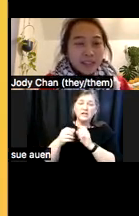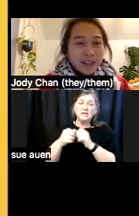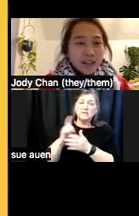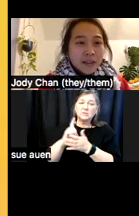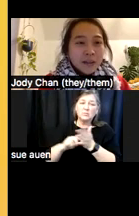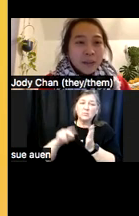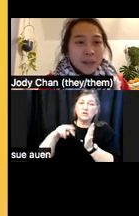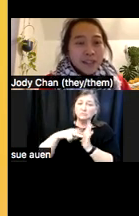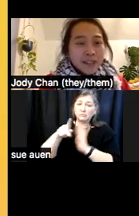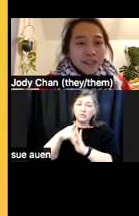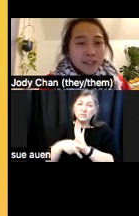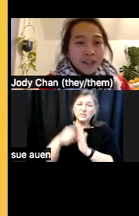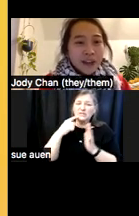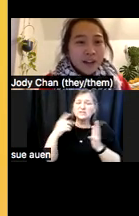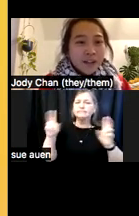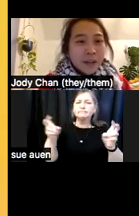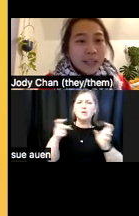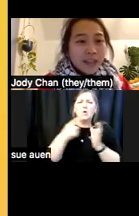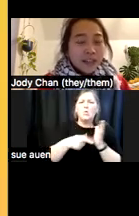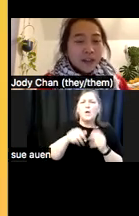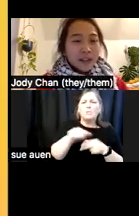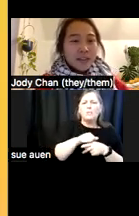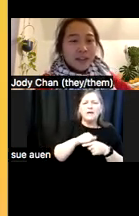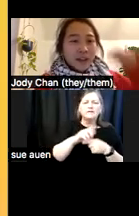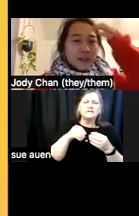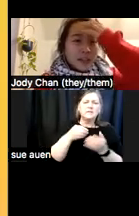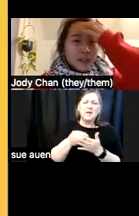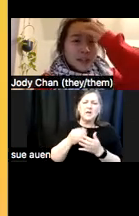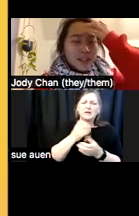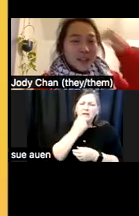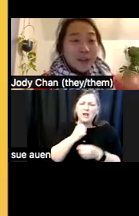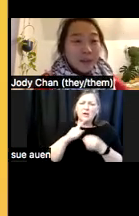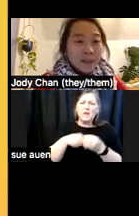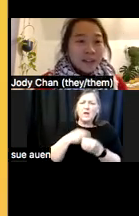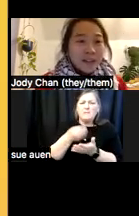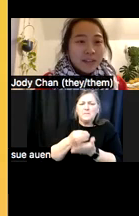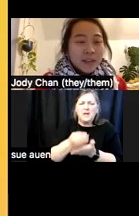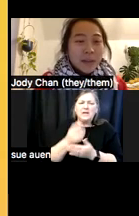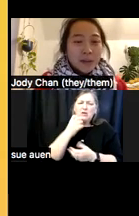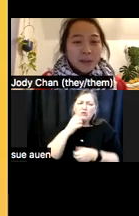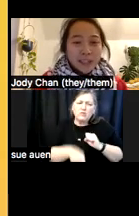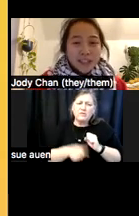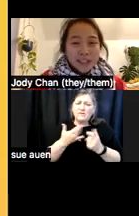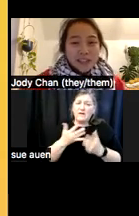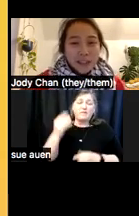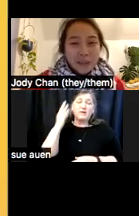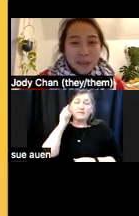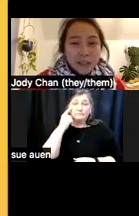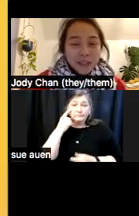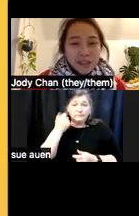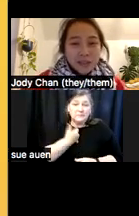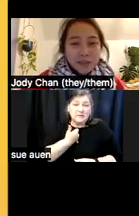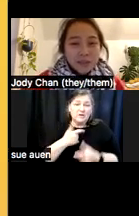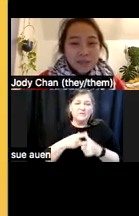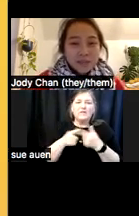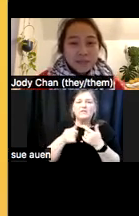says, what practices of care around money and grief have I already witnessed or known via my own lineages and